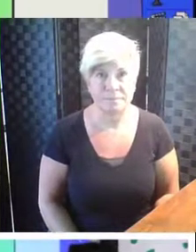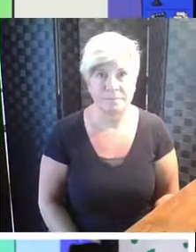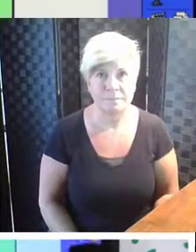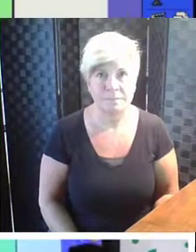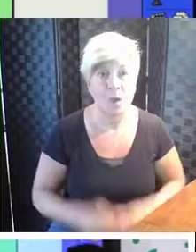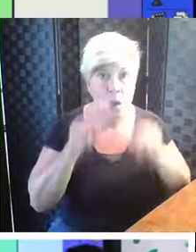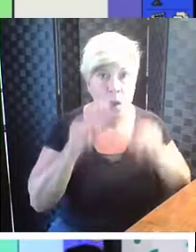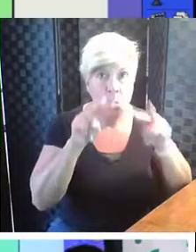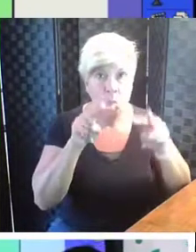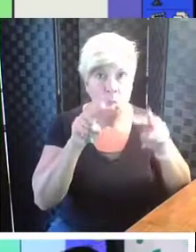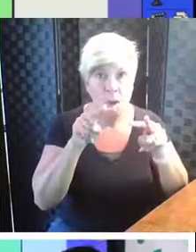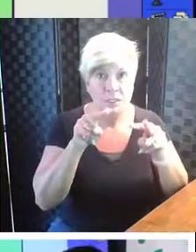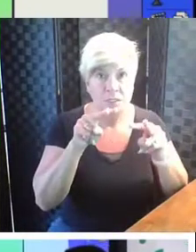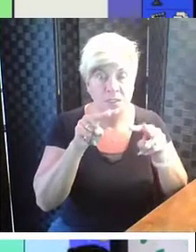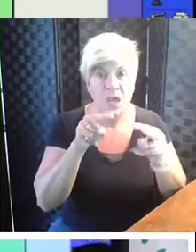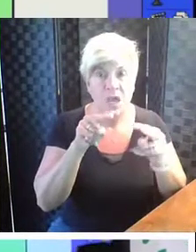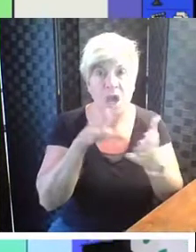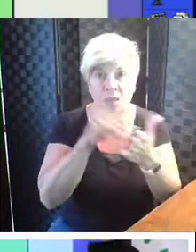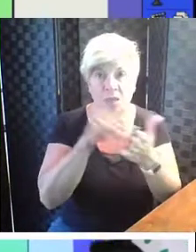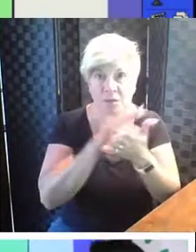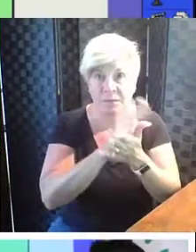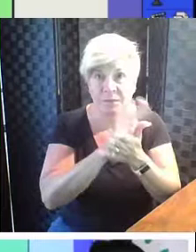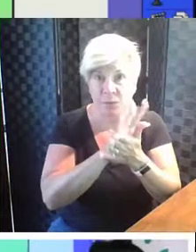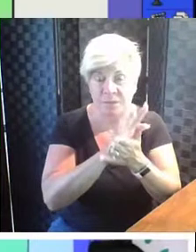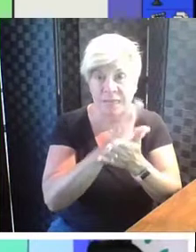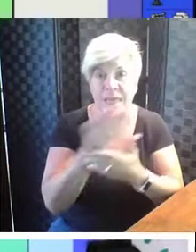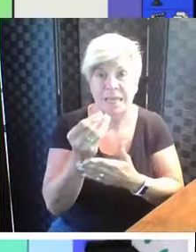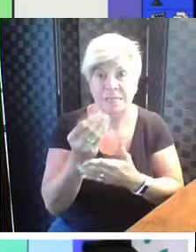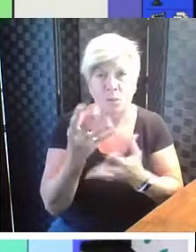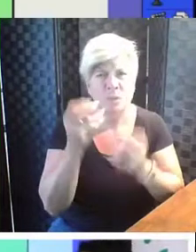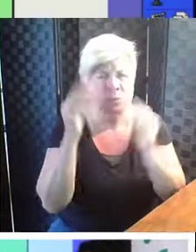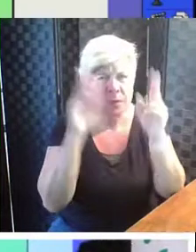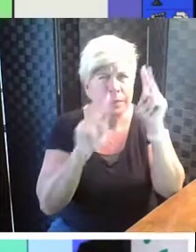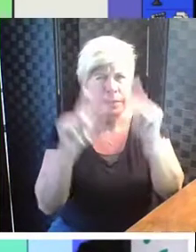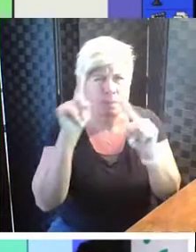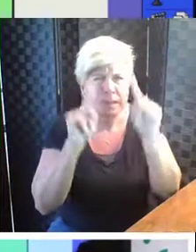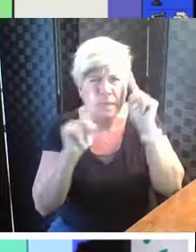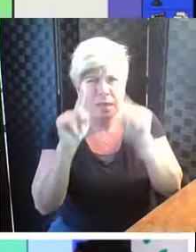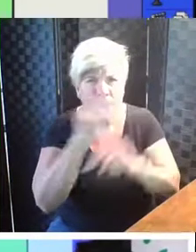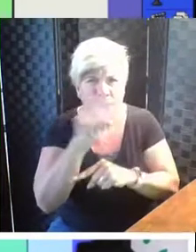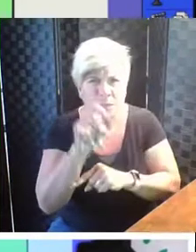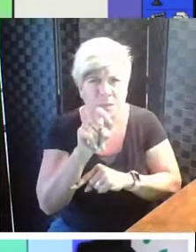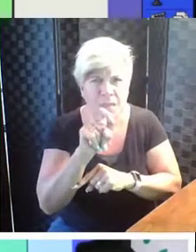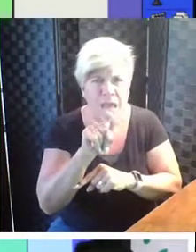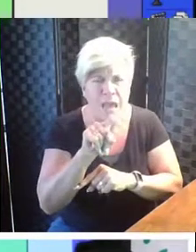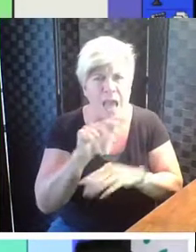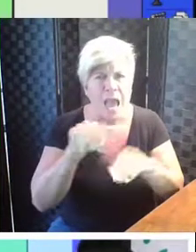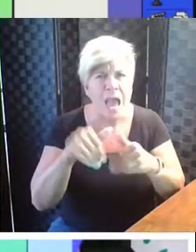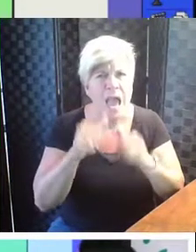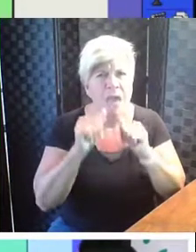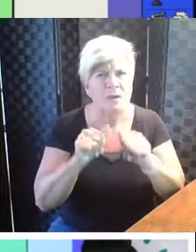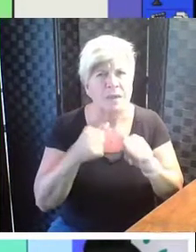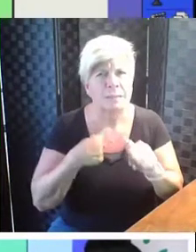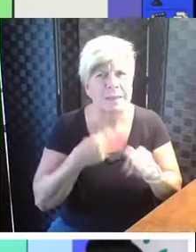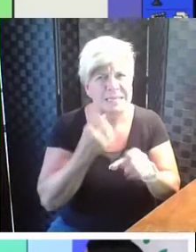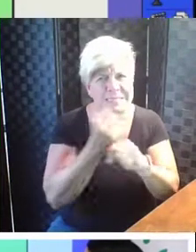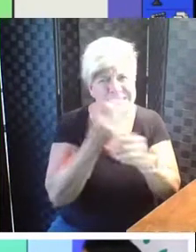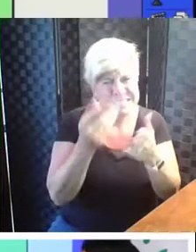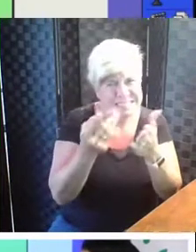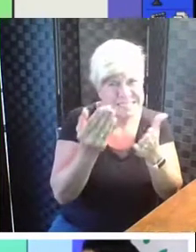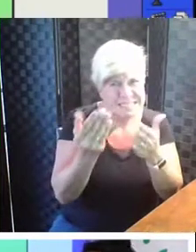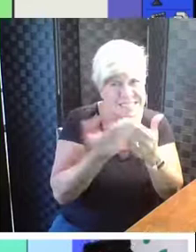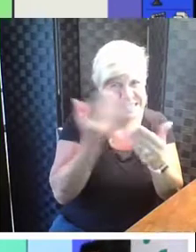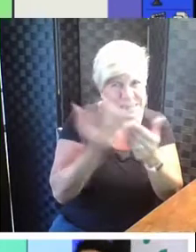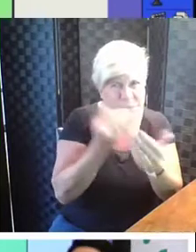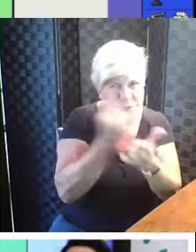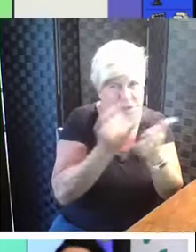Okay, we're gonna watch a Learn Zillion video now, and I want you to be thinking about this question as you're watching it. How could I make a